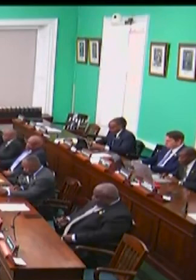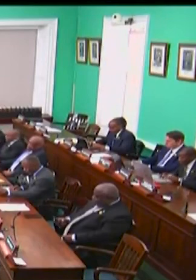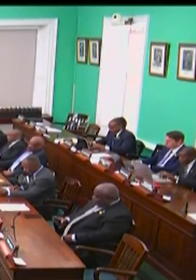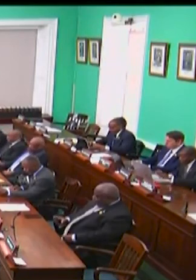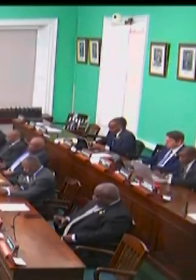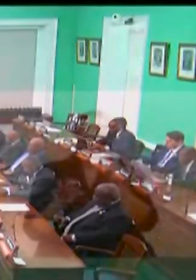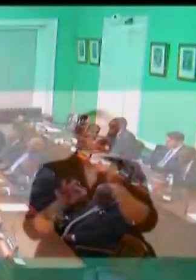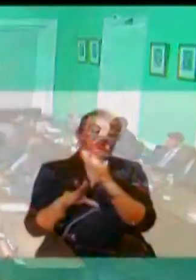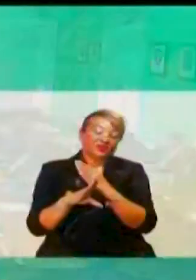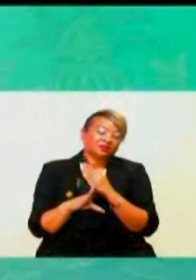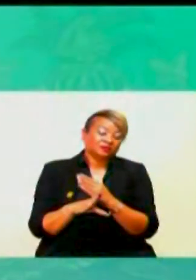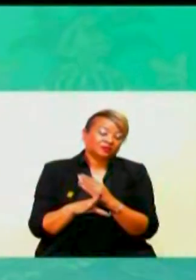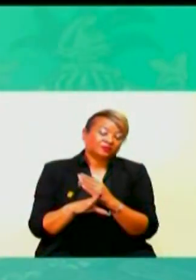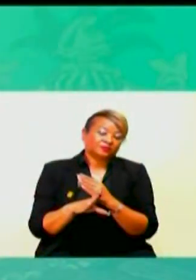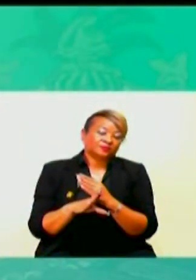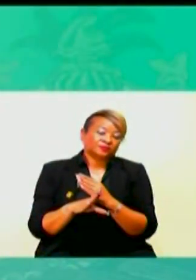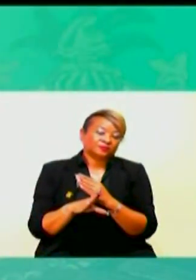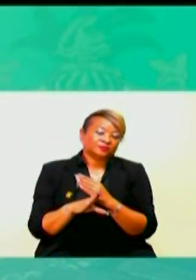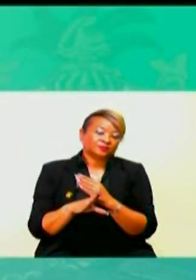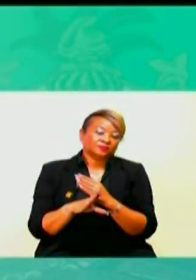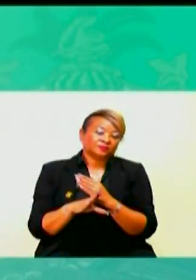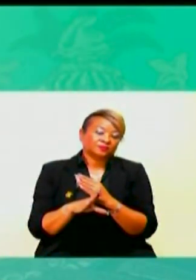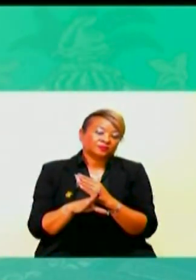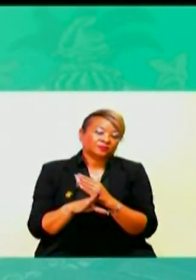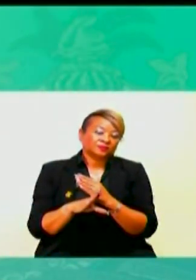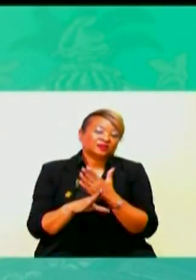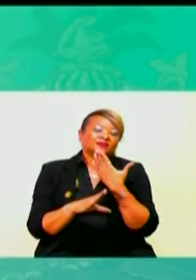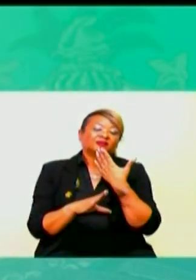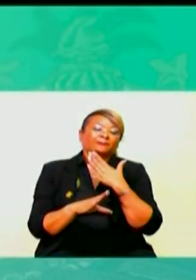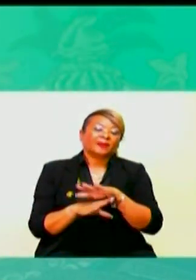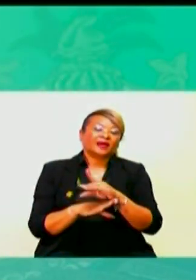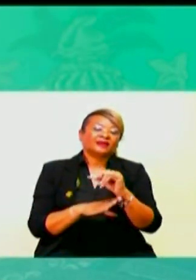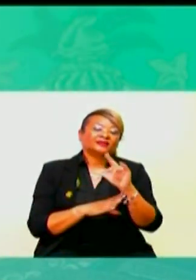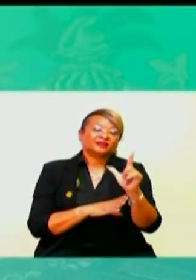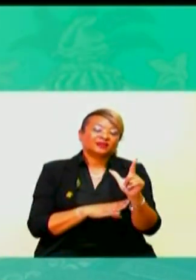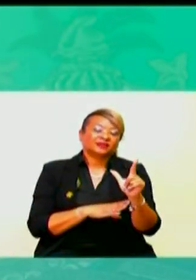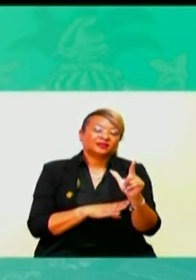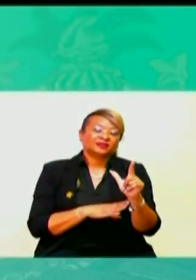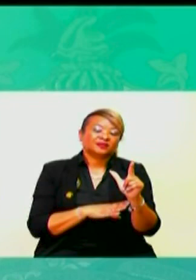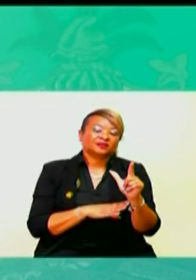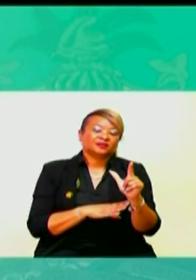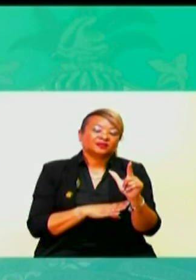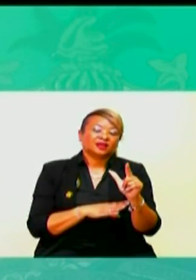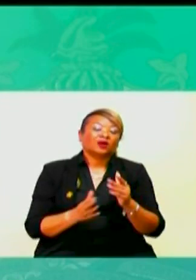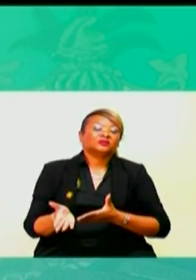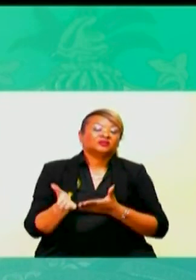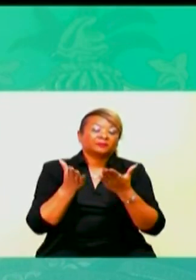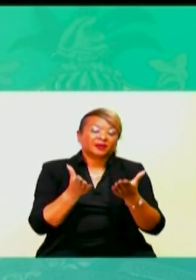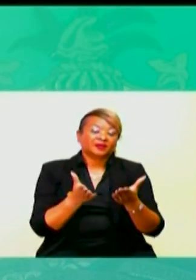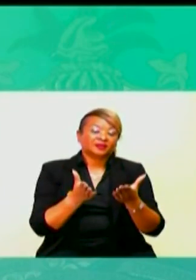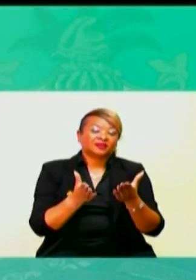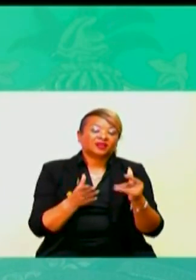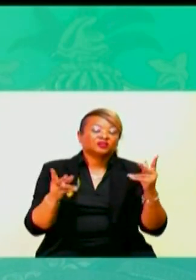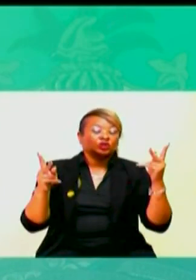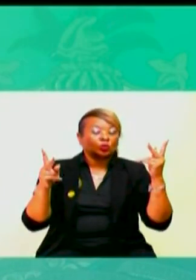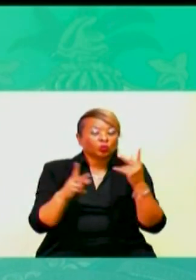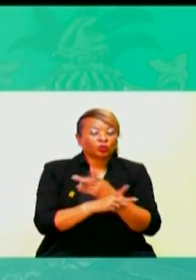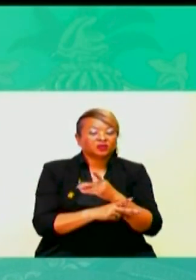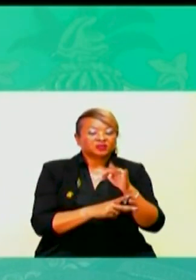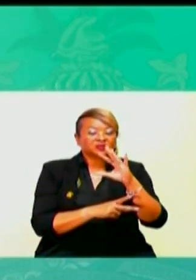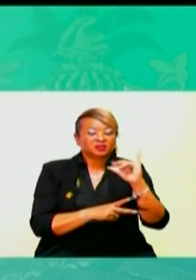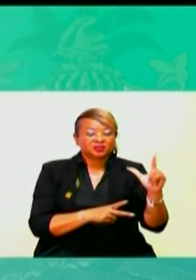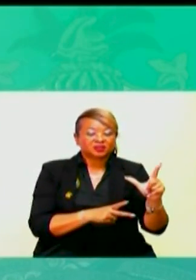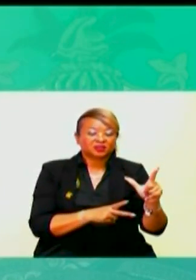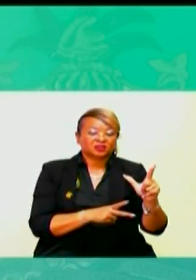indefensible. Yes. It is a bad deal. As a matter of fact, I would submit that this is the worst deal in the